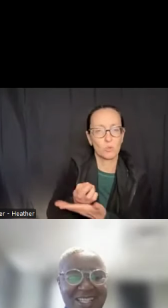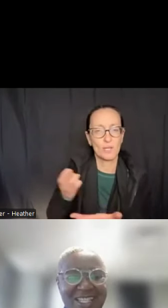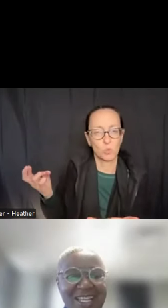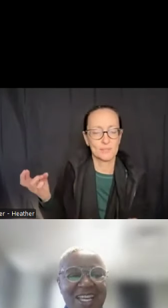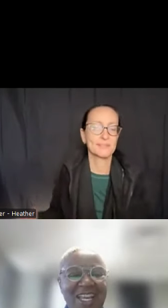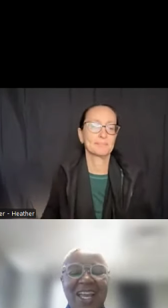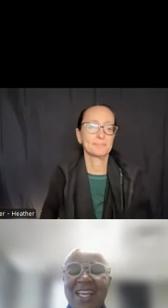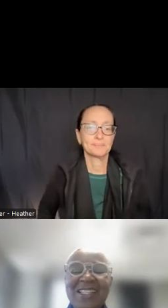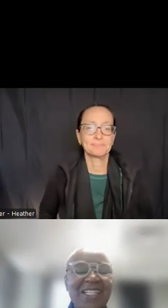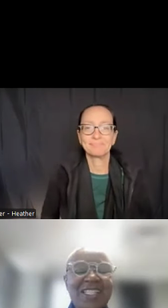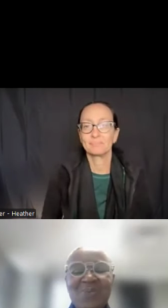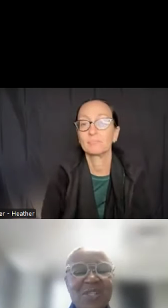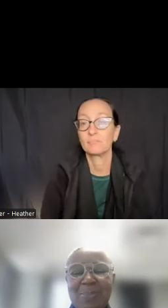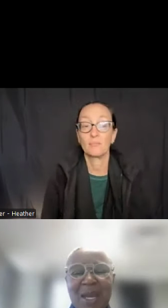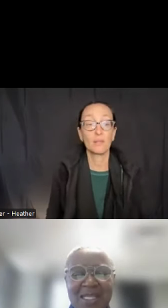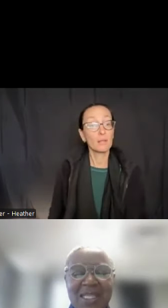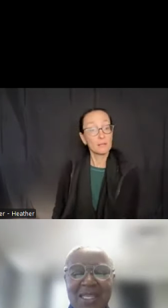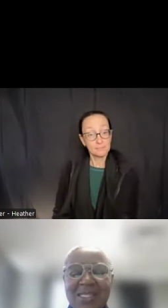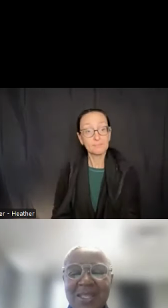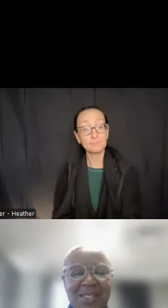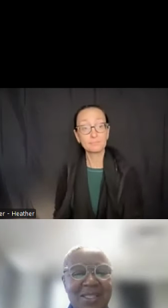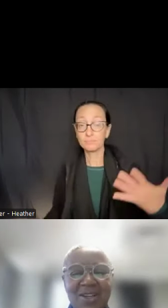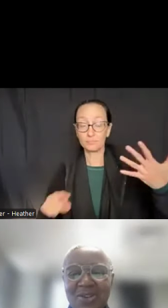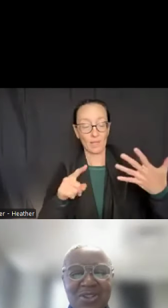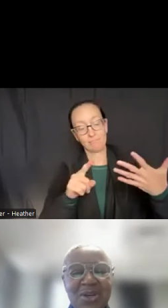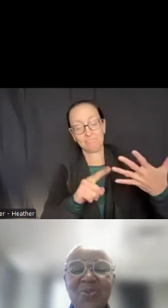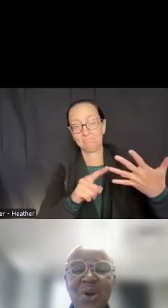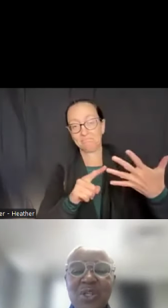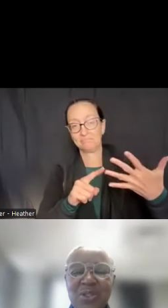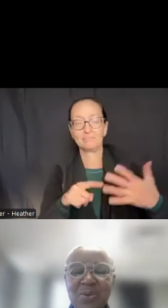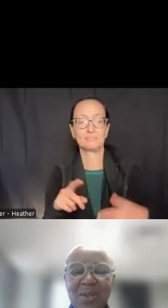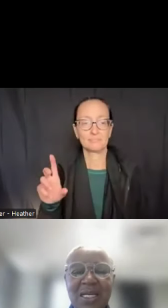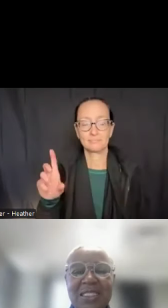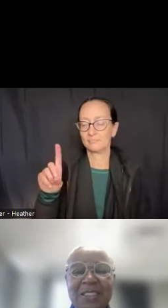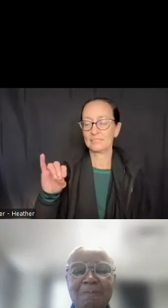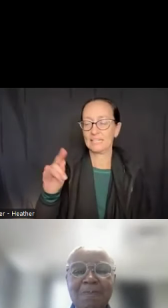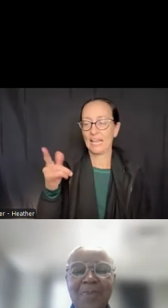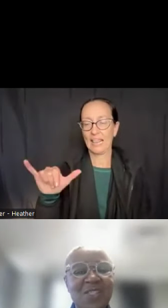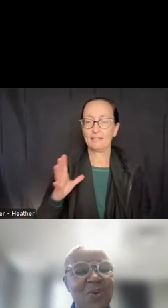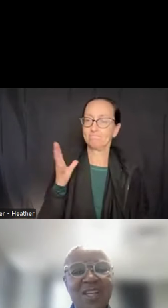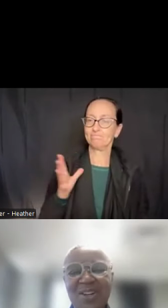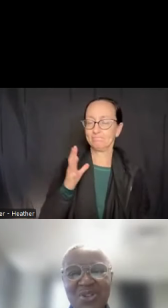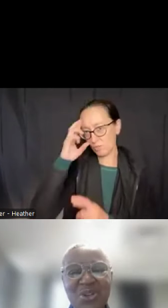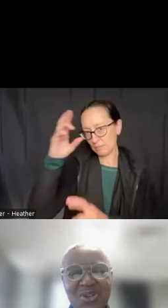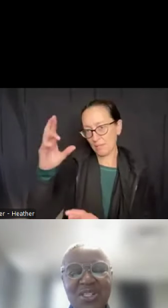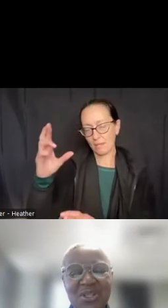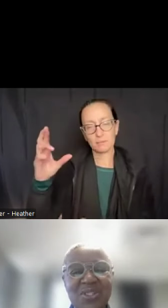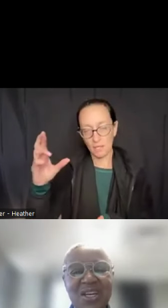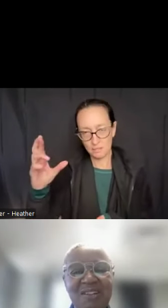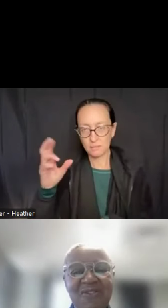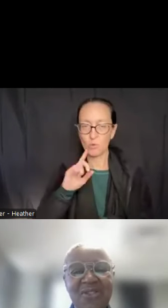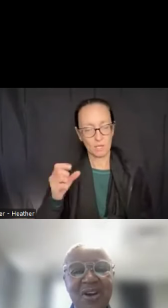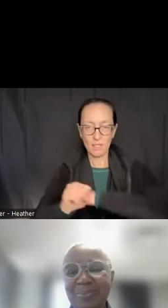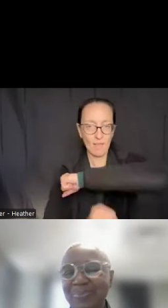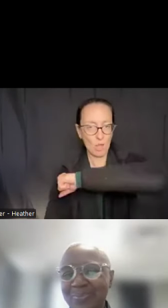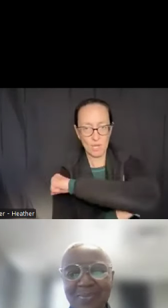say. Dignity and respect is the cornerstone of what we do. That's one of the cornerstones